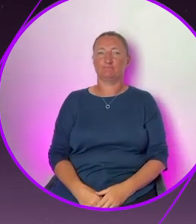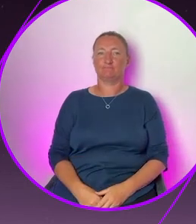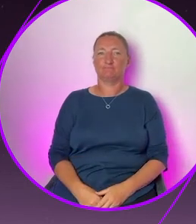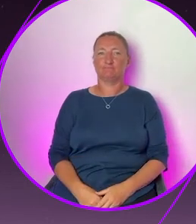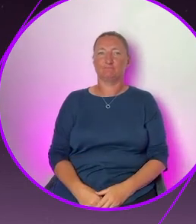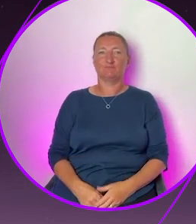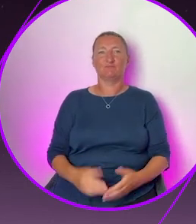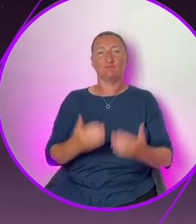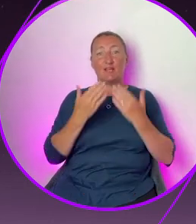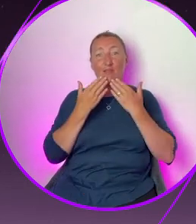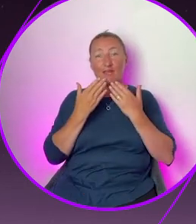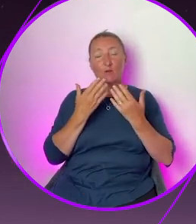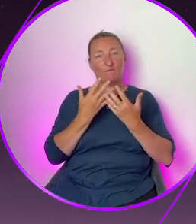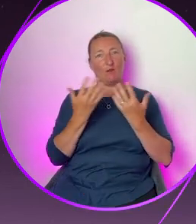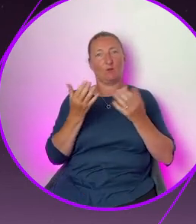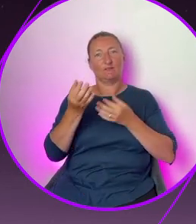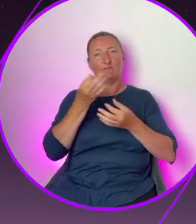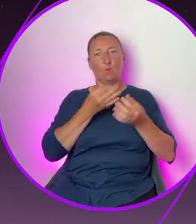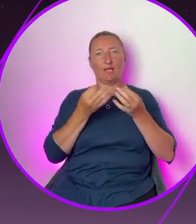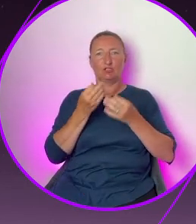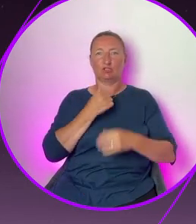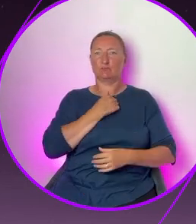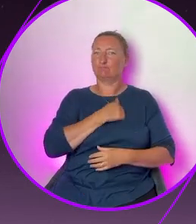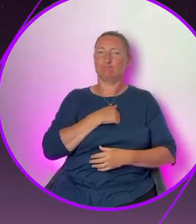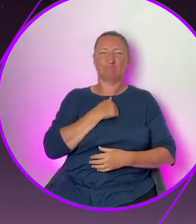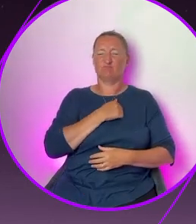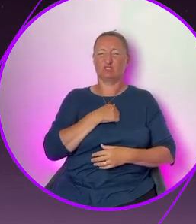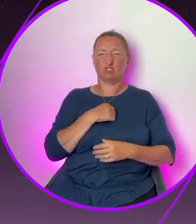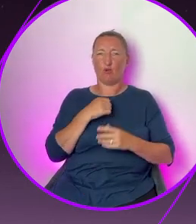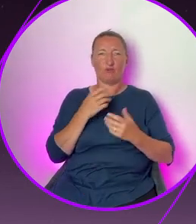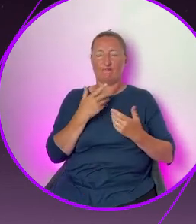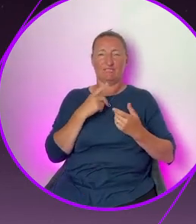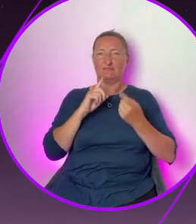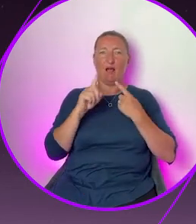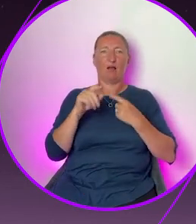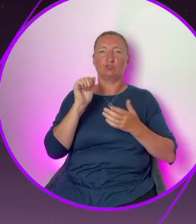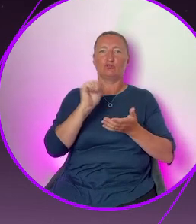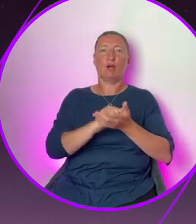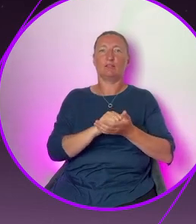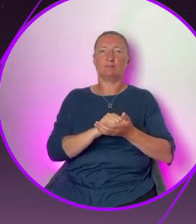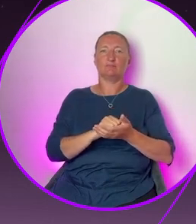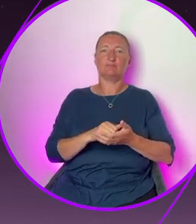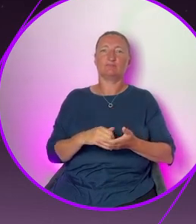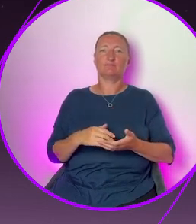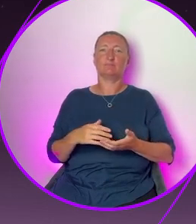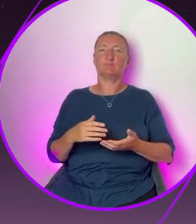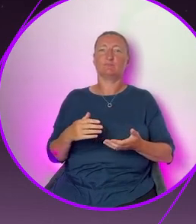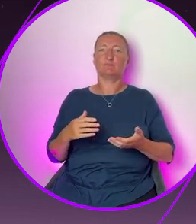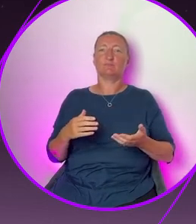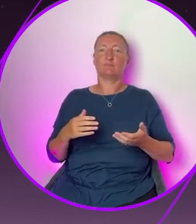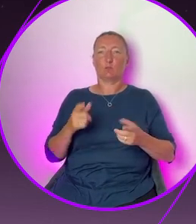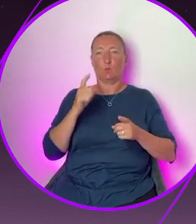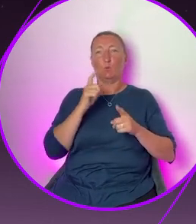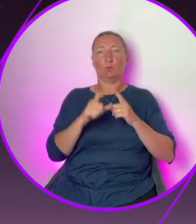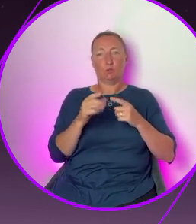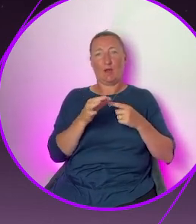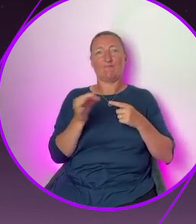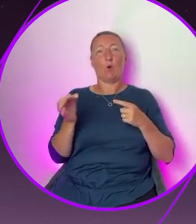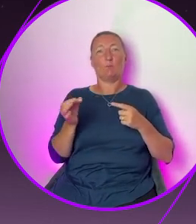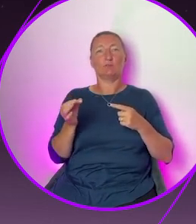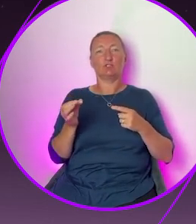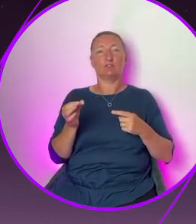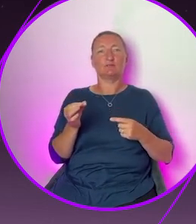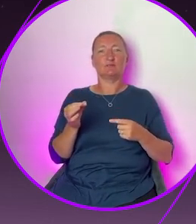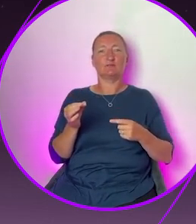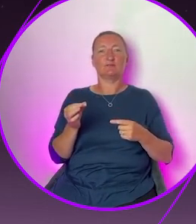Okay, thank you for those questions. Apologies if some of them weren't answered properly, but I'm sorry. But we do have an option for that. Oh, we do